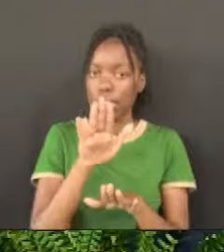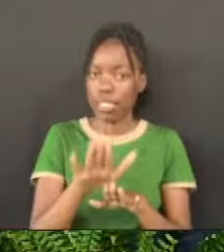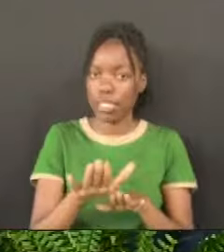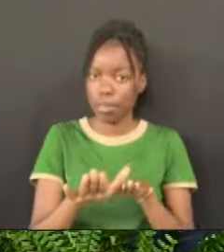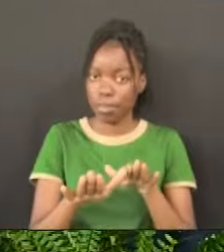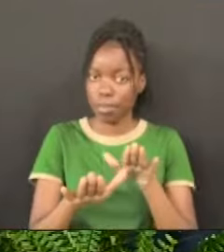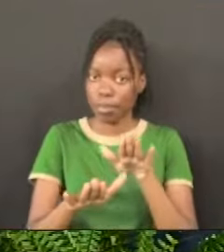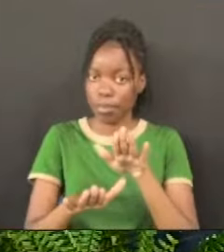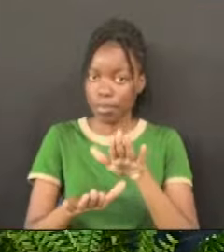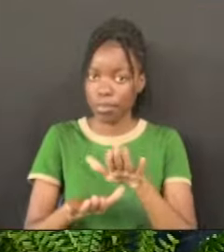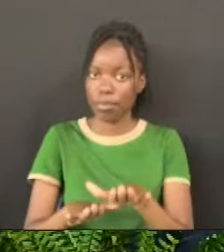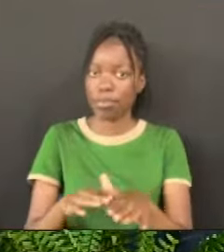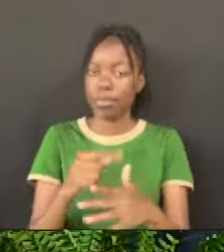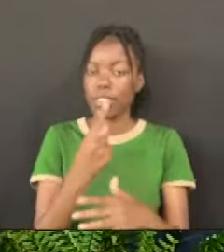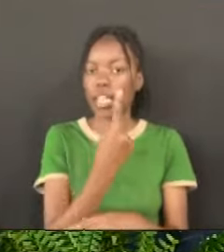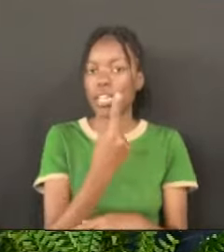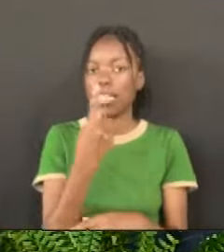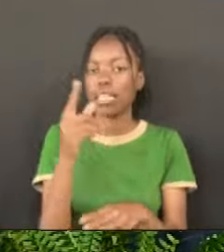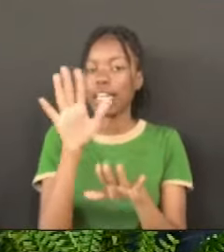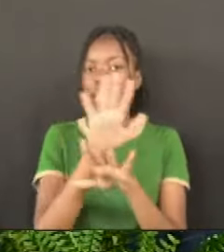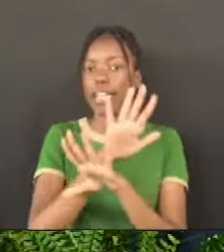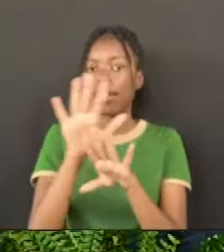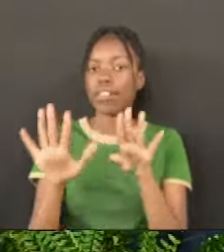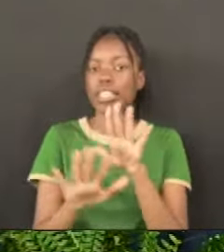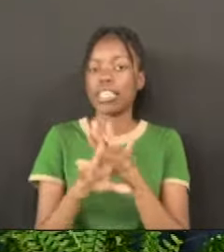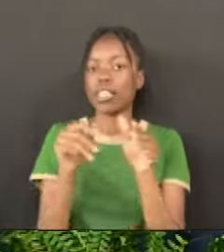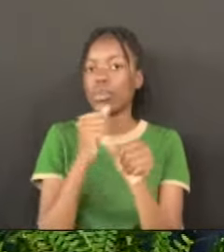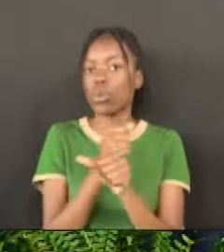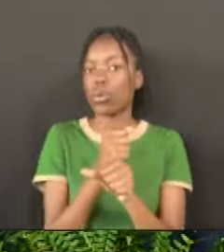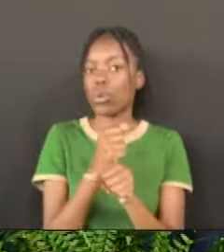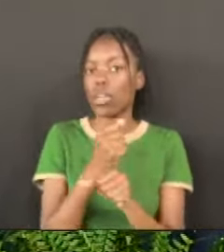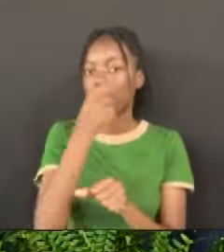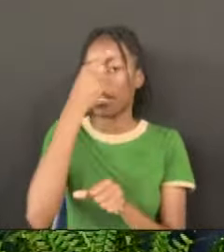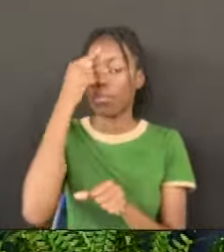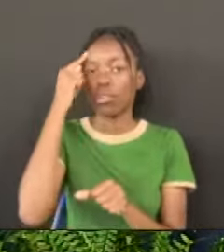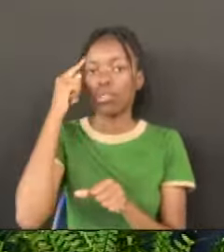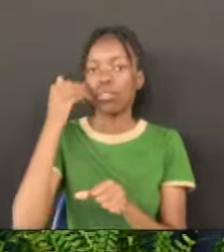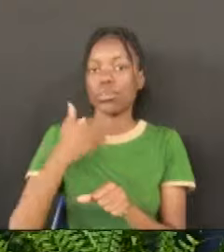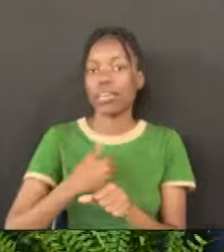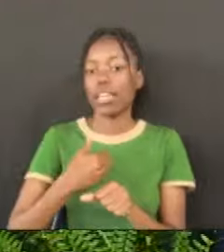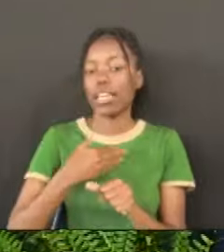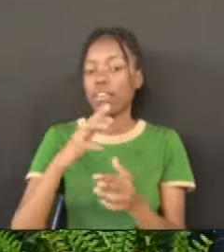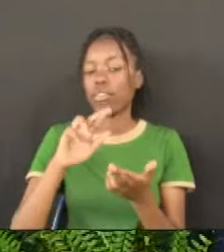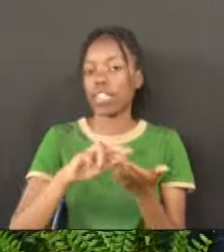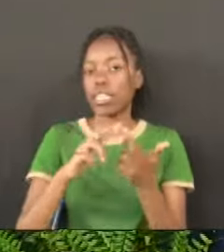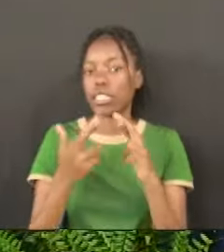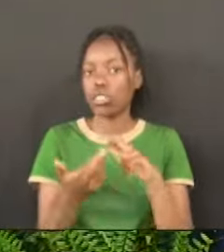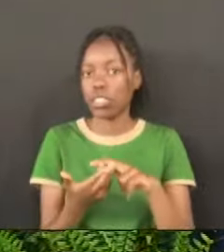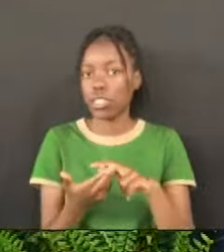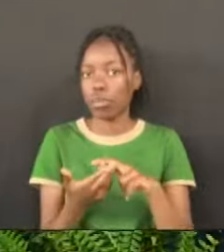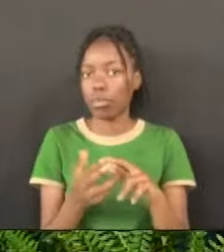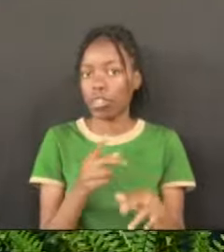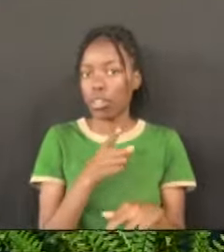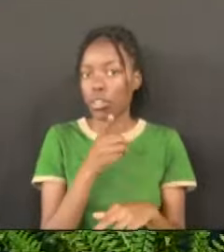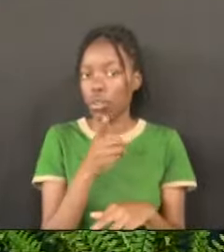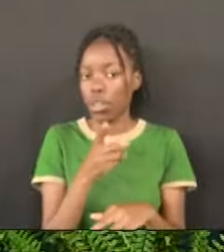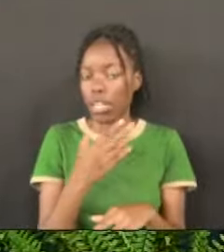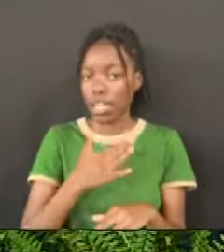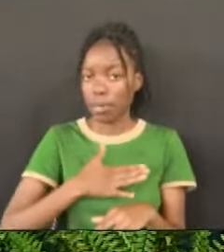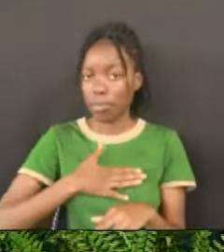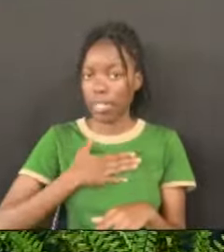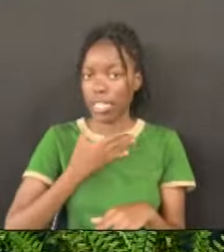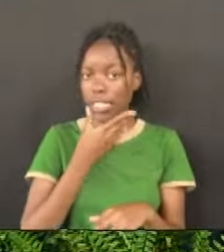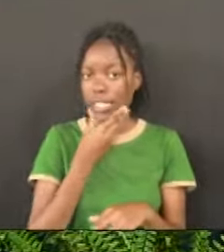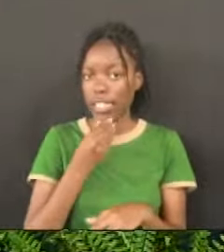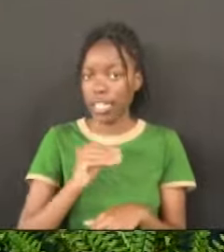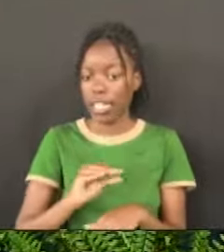in everything you do, because we have a relationship. You are my son. You are my